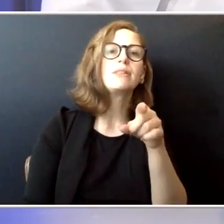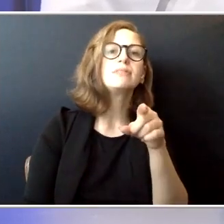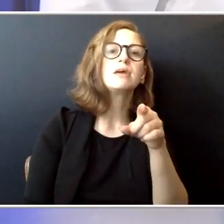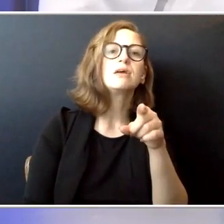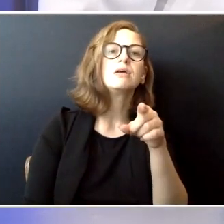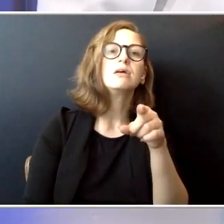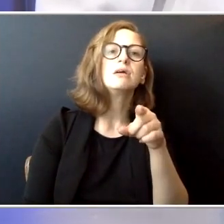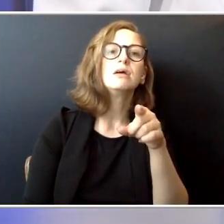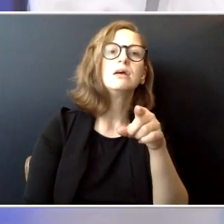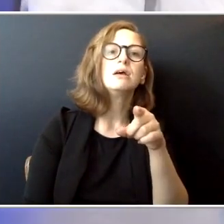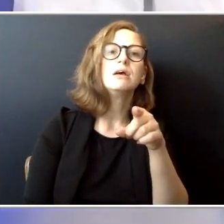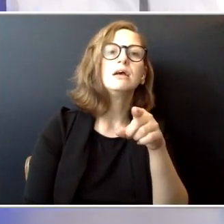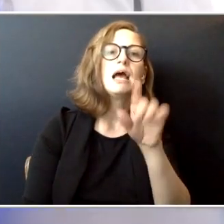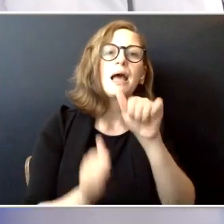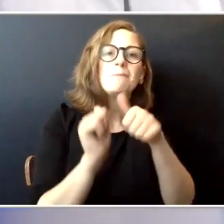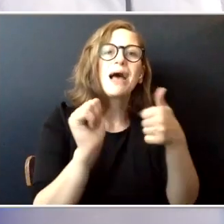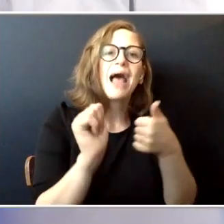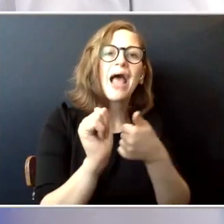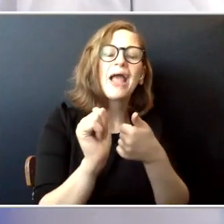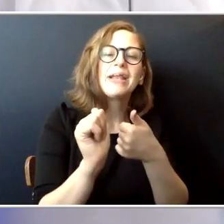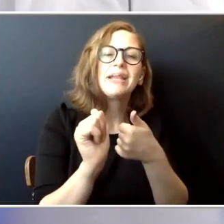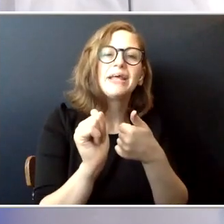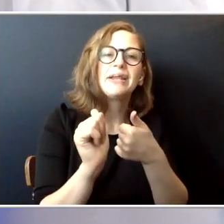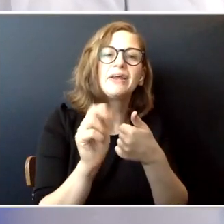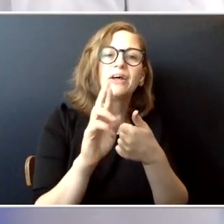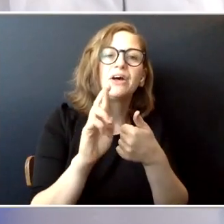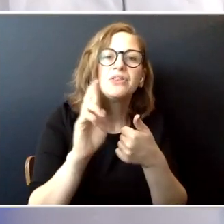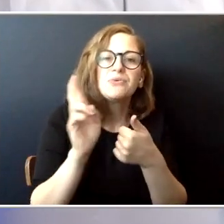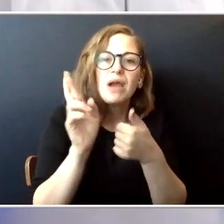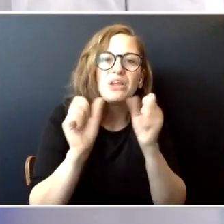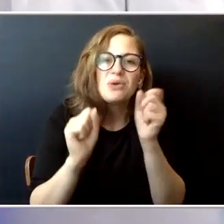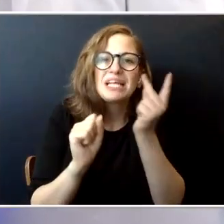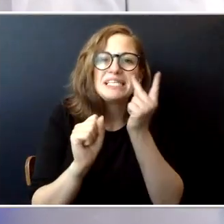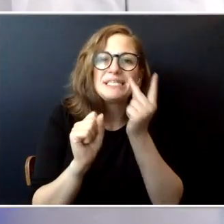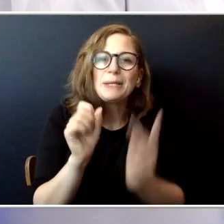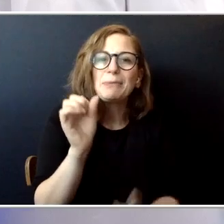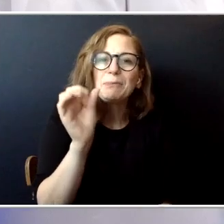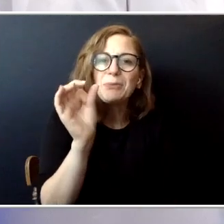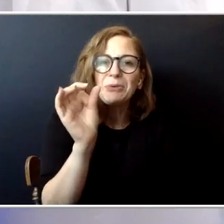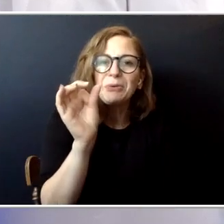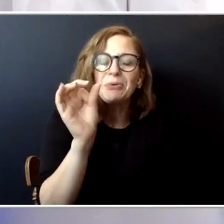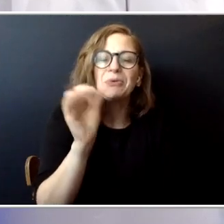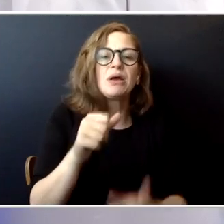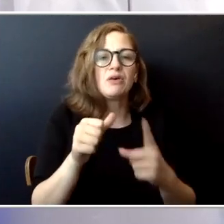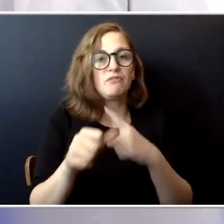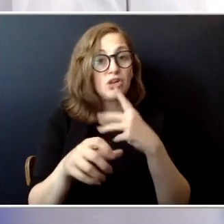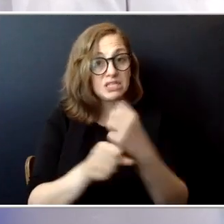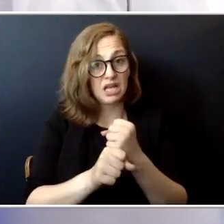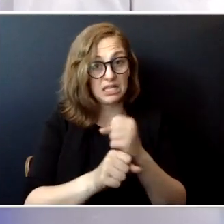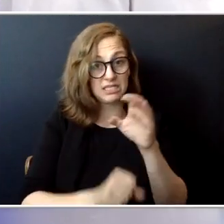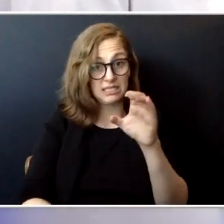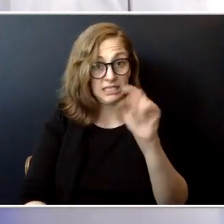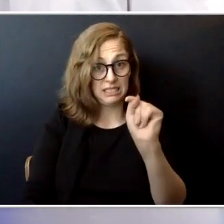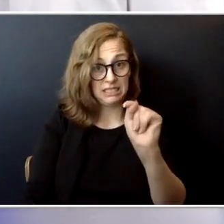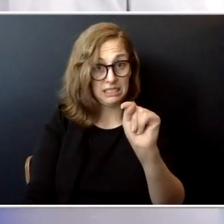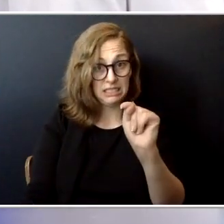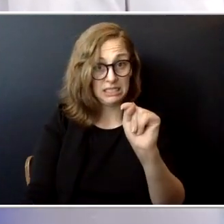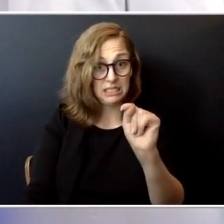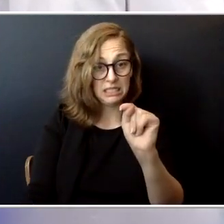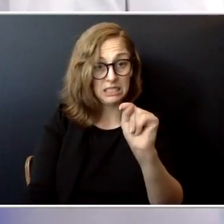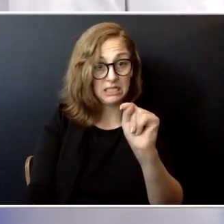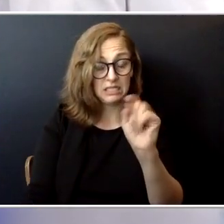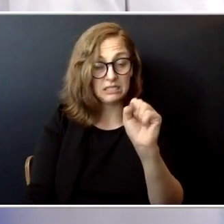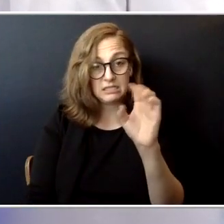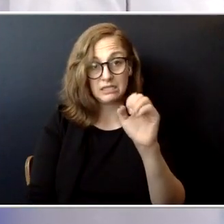teeny tiny little mass on that right side that you can see. And when we first got this CT scan, that was what I would say would be our